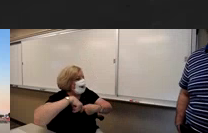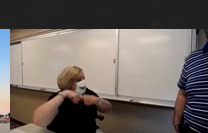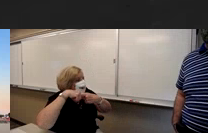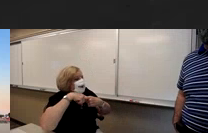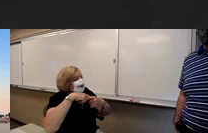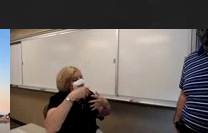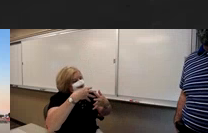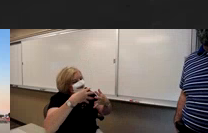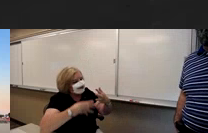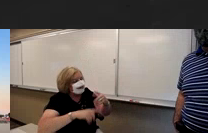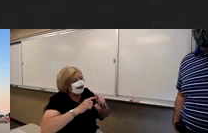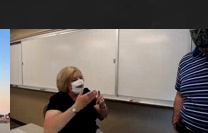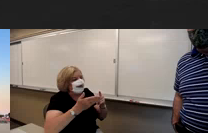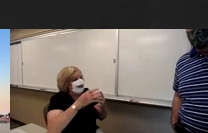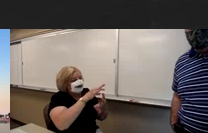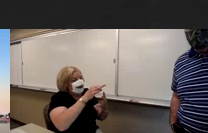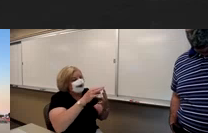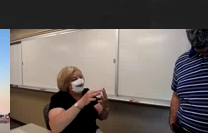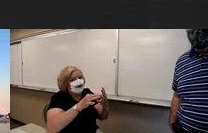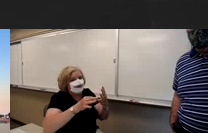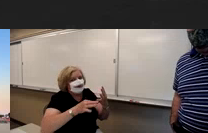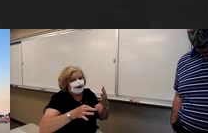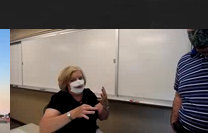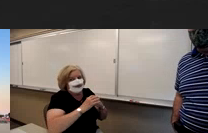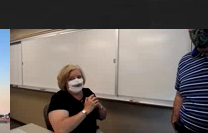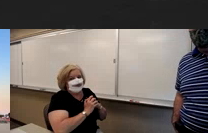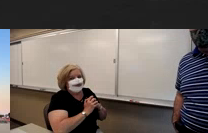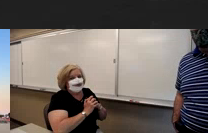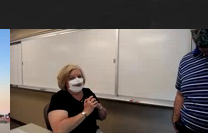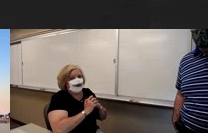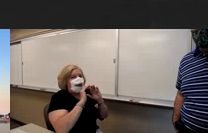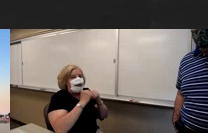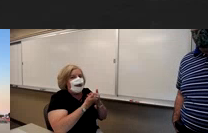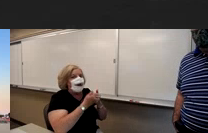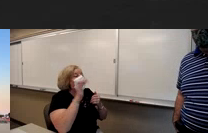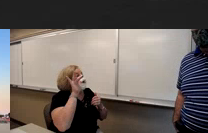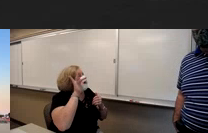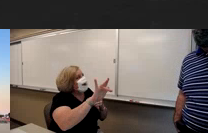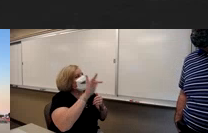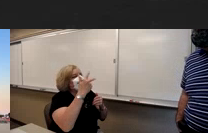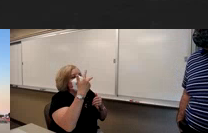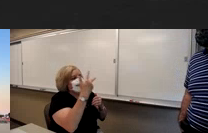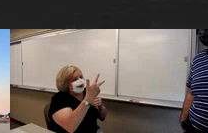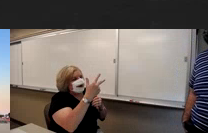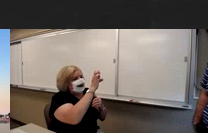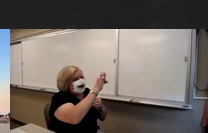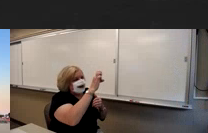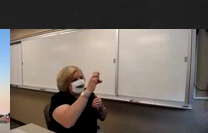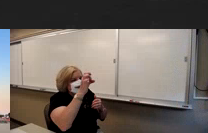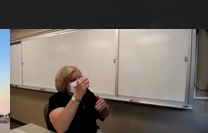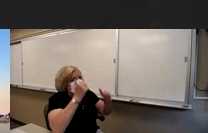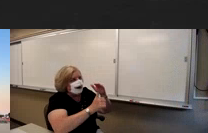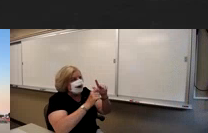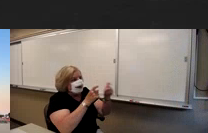lot of different options, and you get to that by clicking on these three dots under manage team.